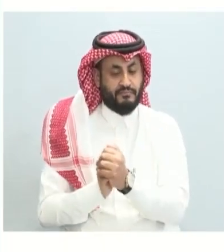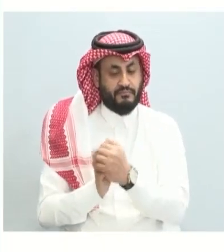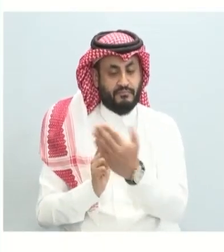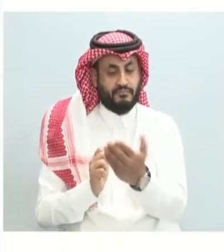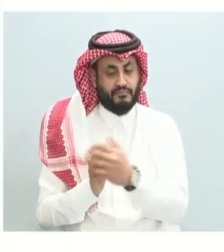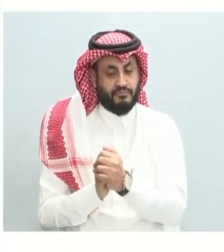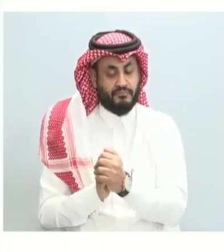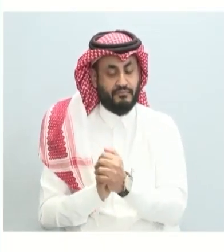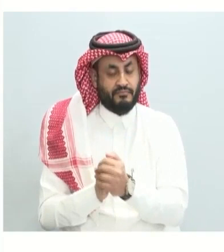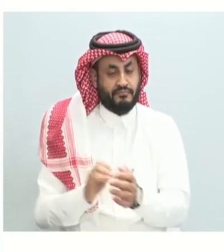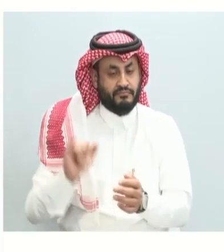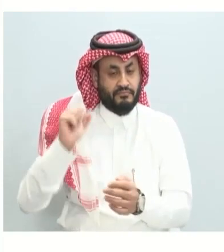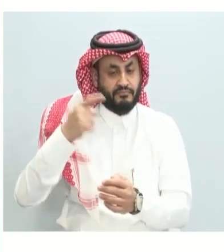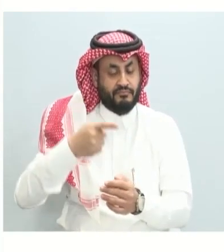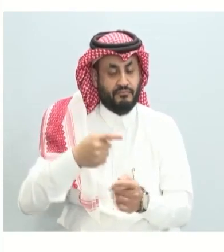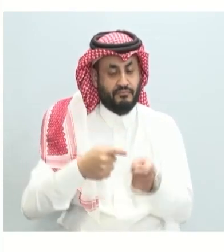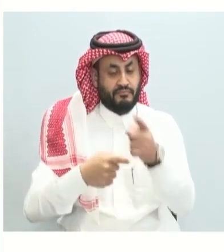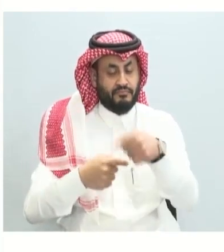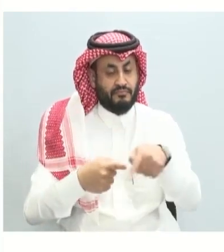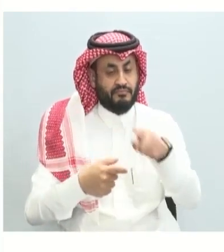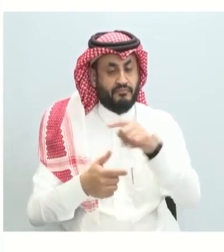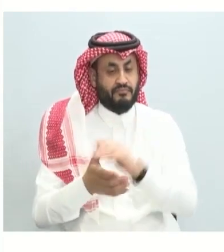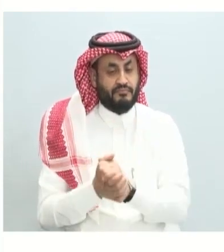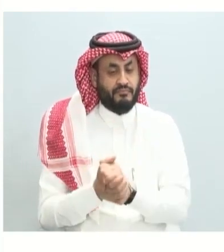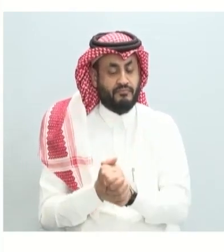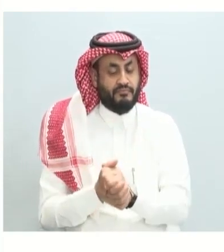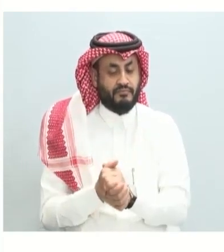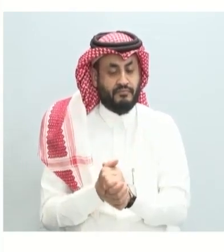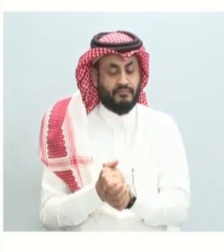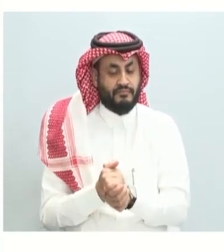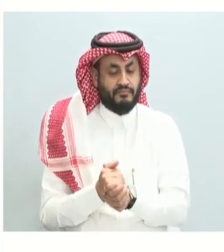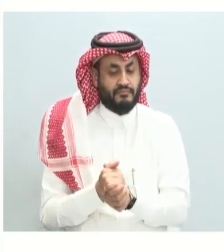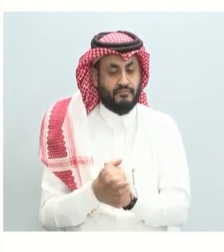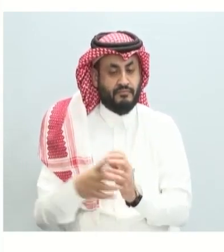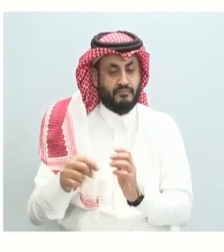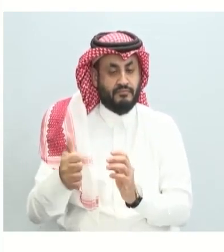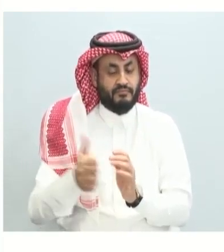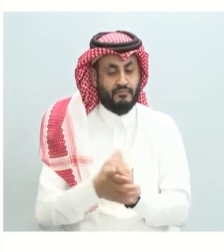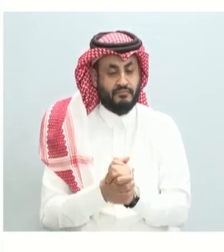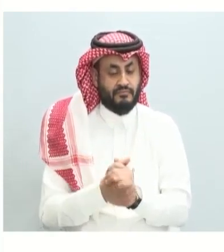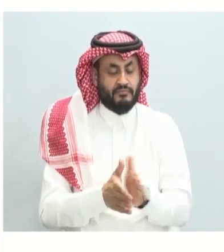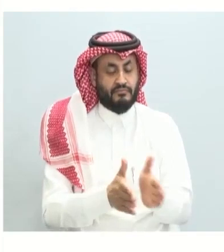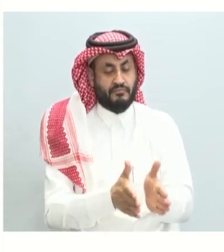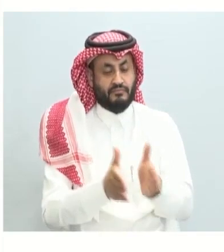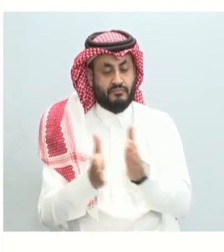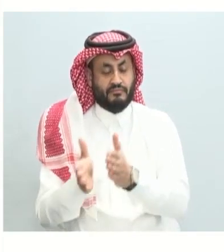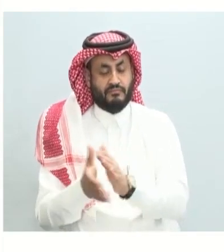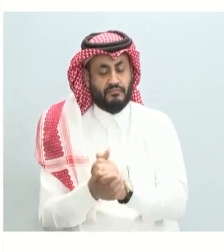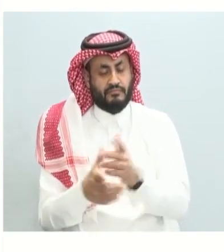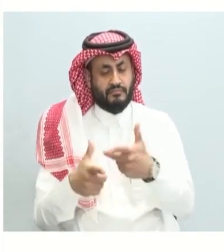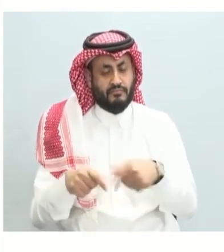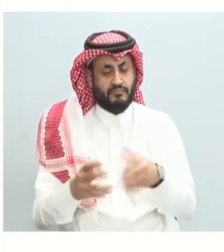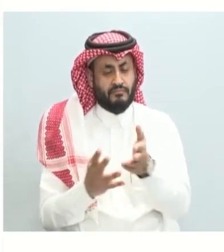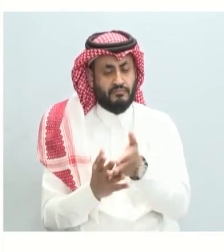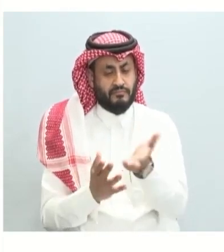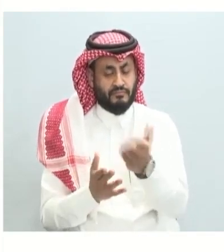circle big. We circle big. Very good. Now let us move on to the last